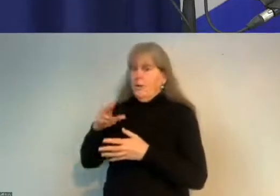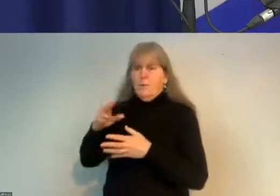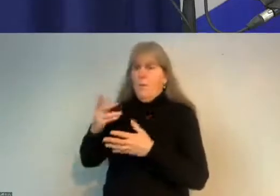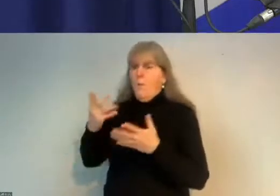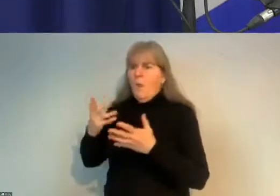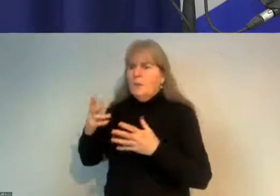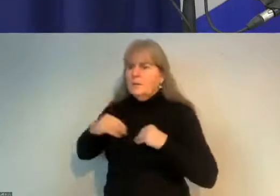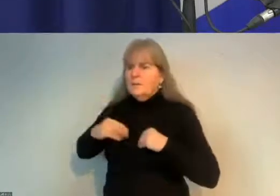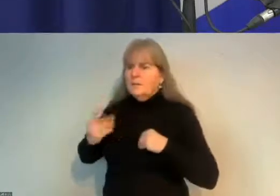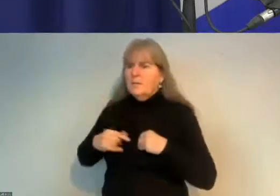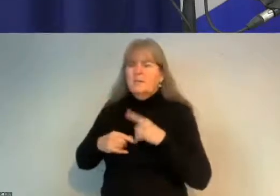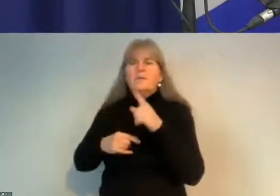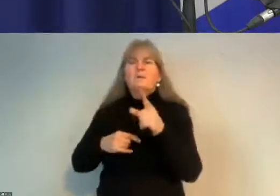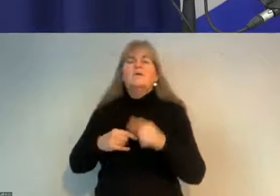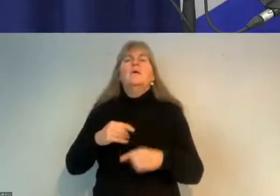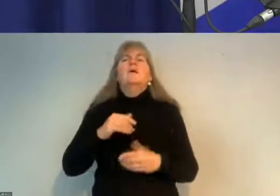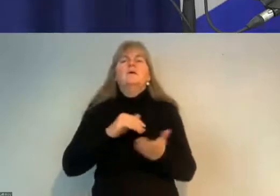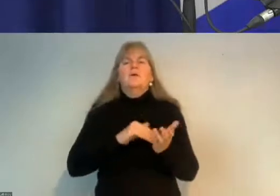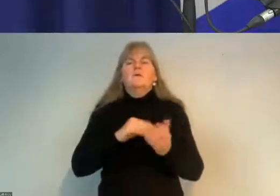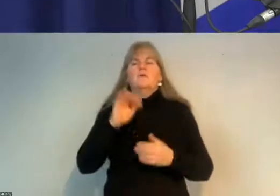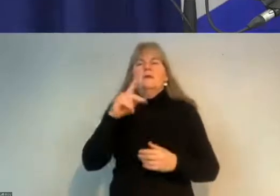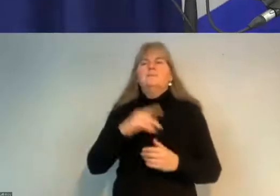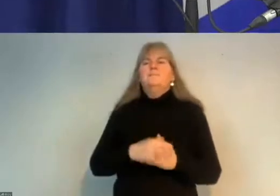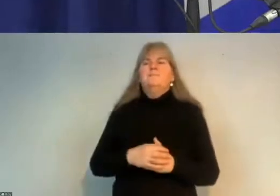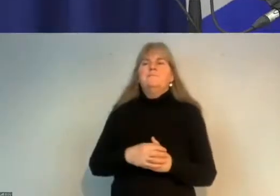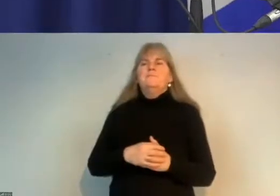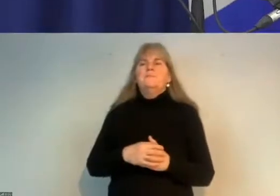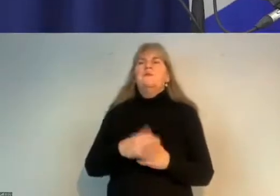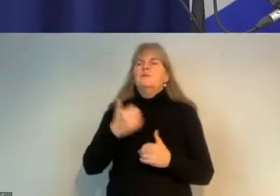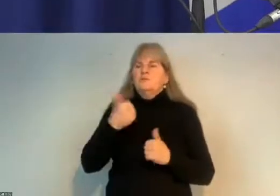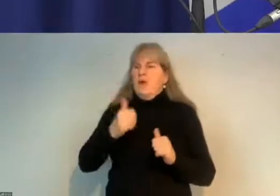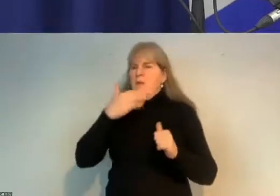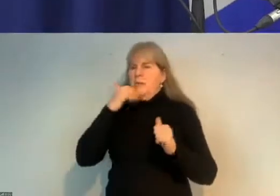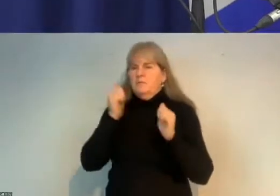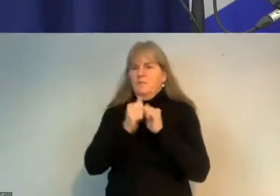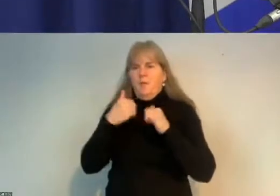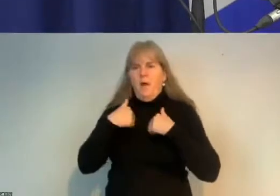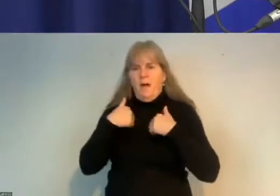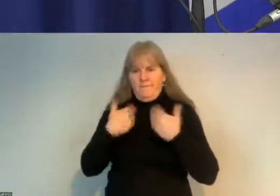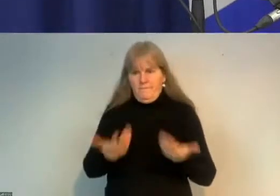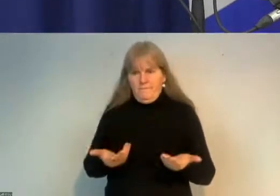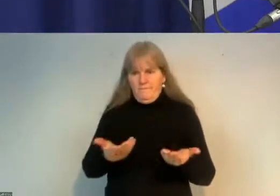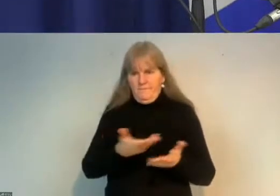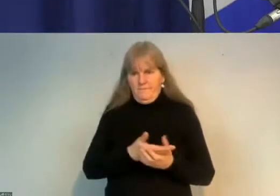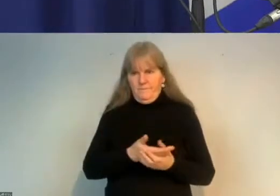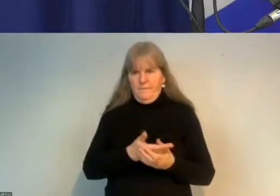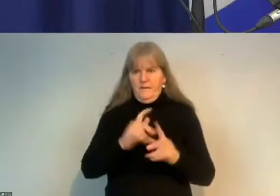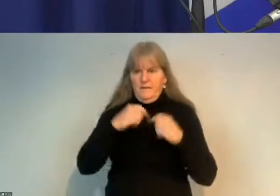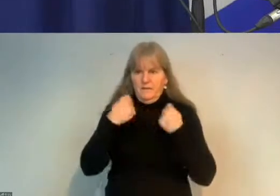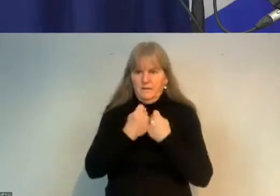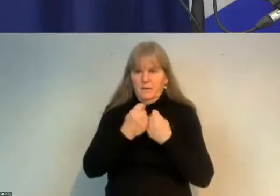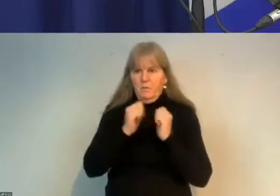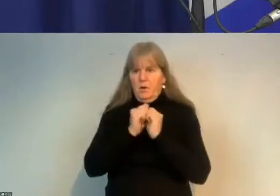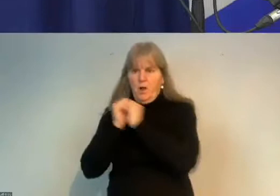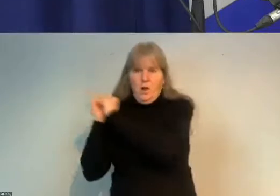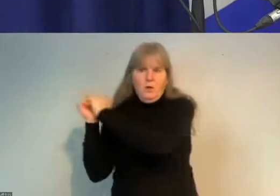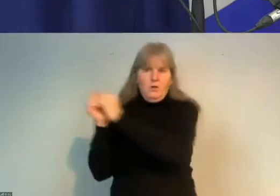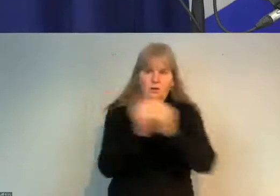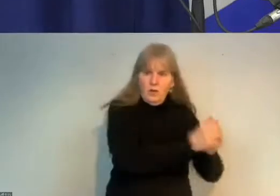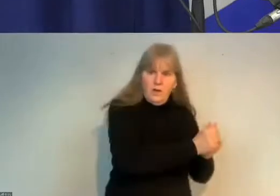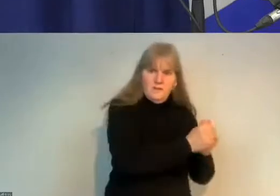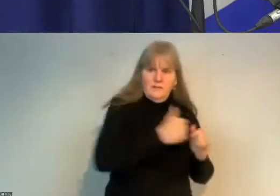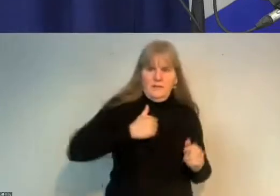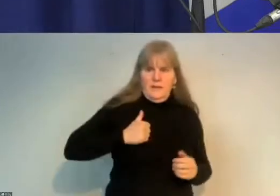So how it works is we do our best with what we've got, and we work teamwork across the country. So we've seen this in other